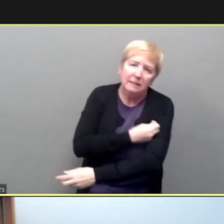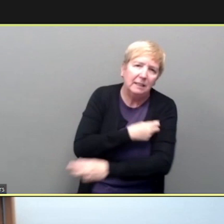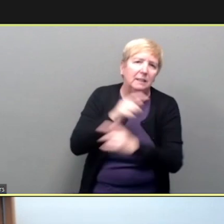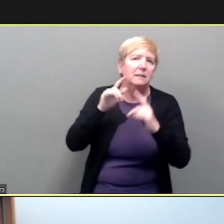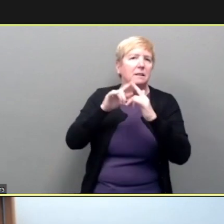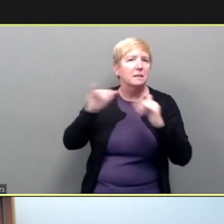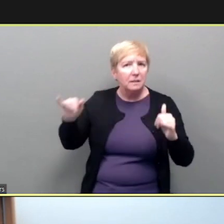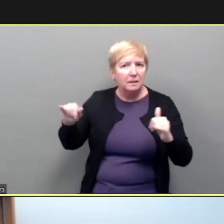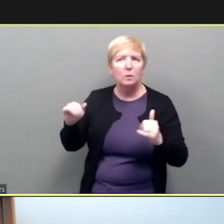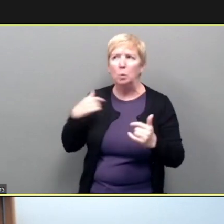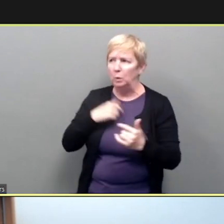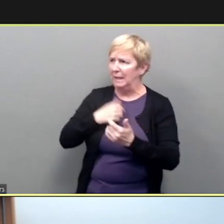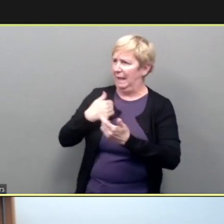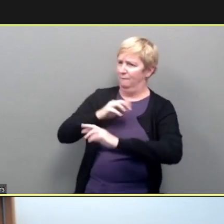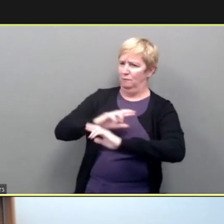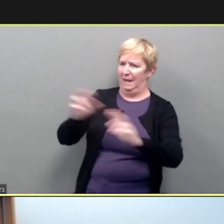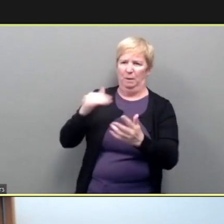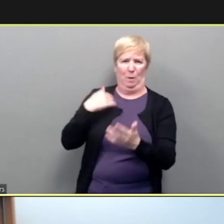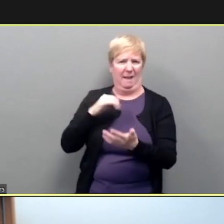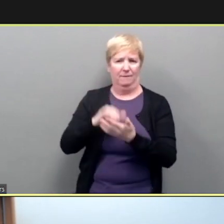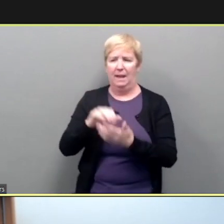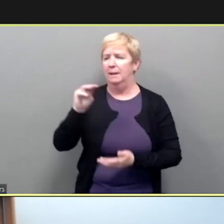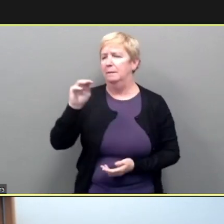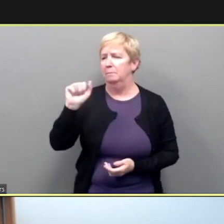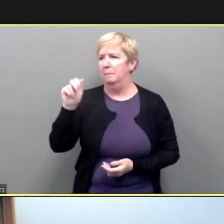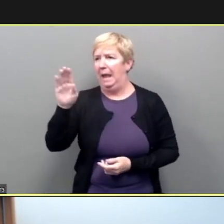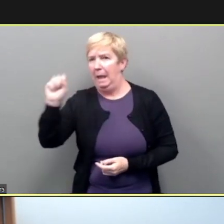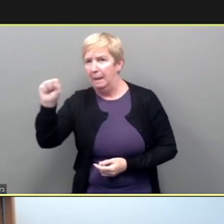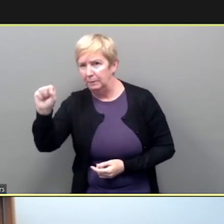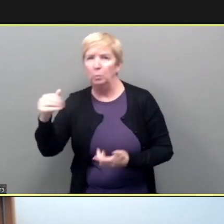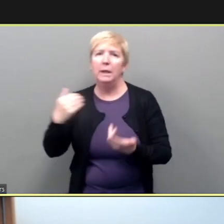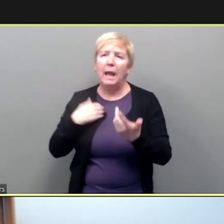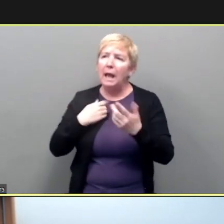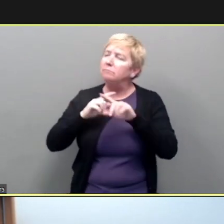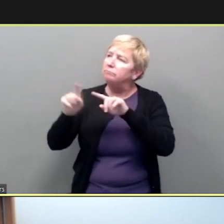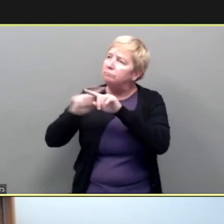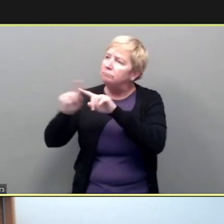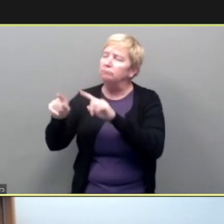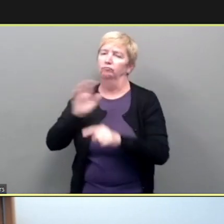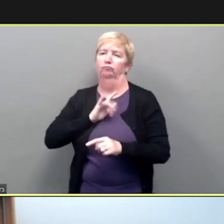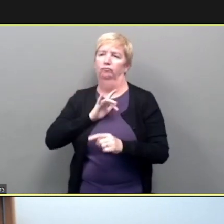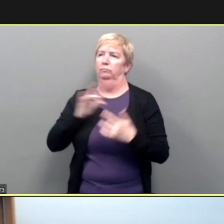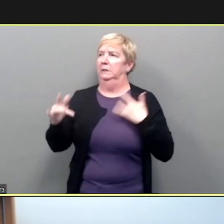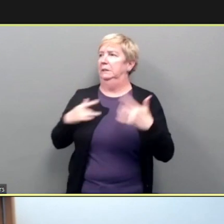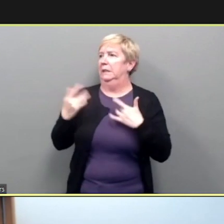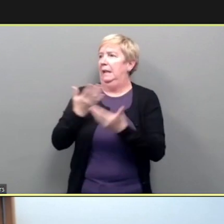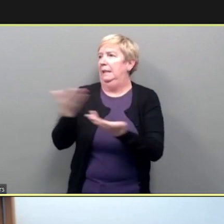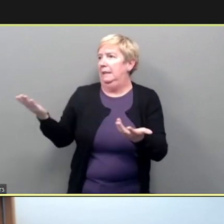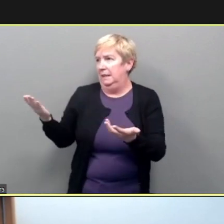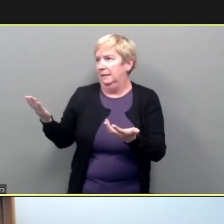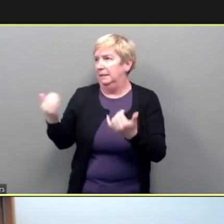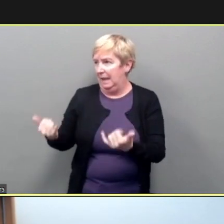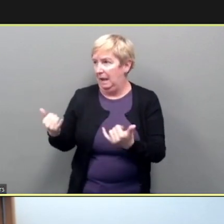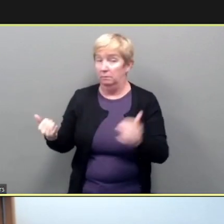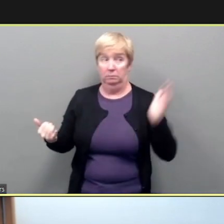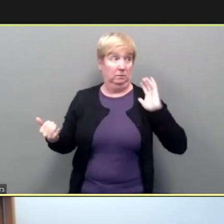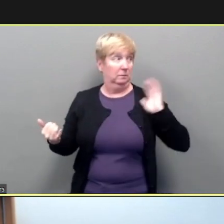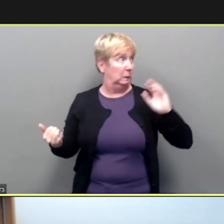We also have monoclonal antibody treatment and other exciting things coming down the pike, which